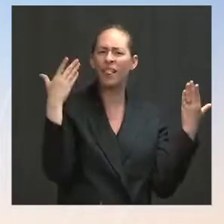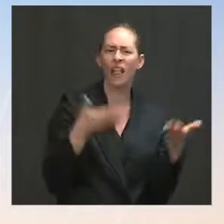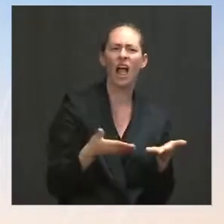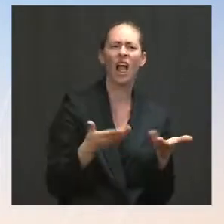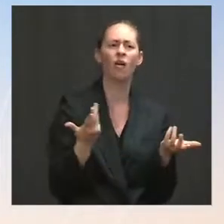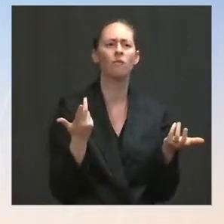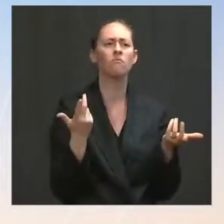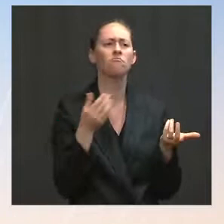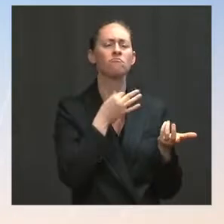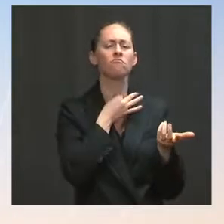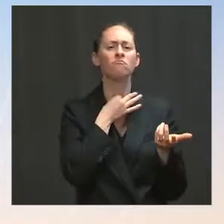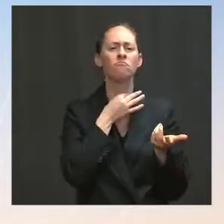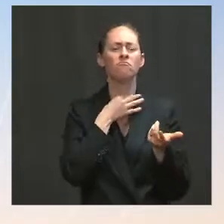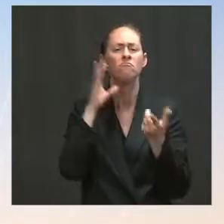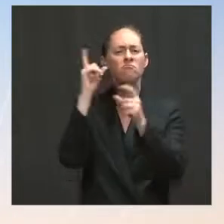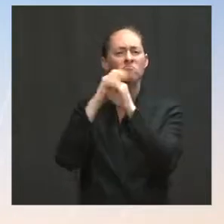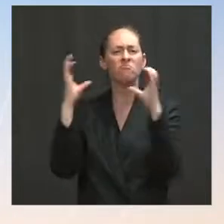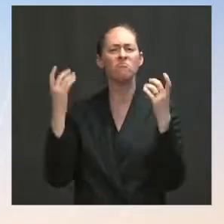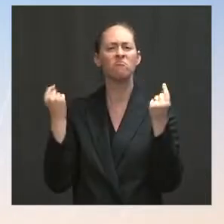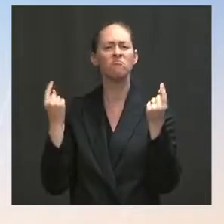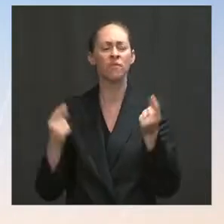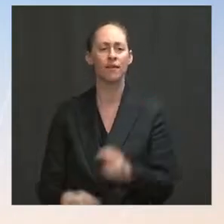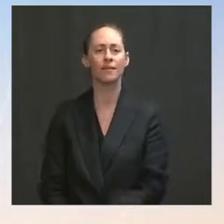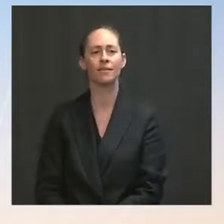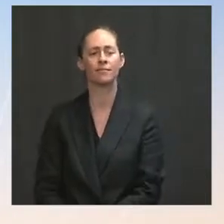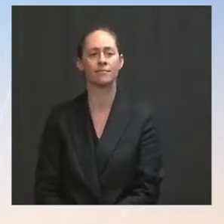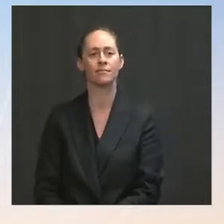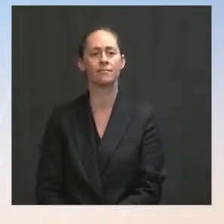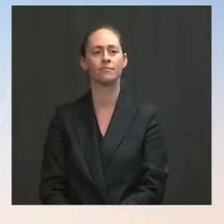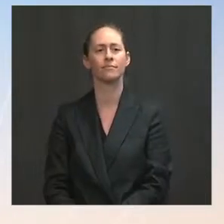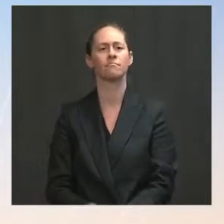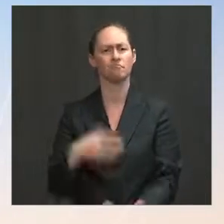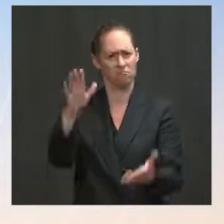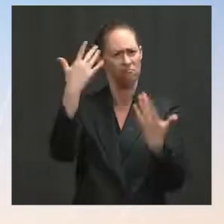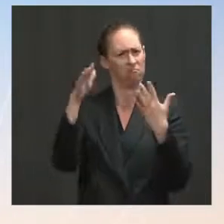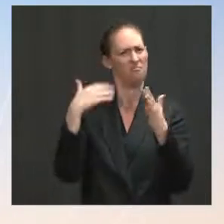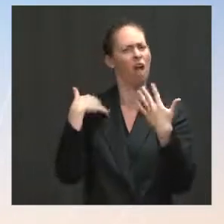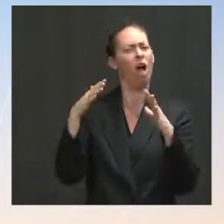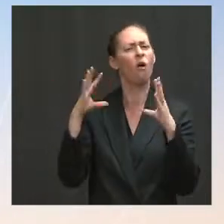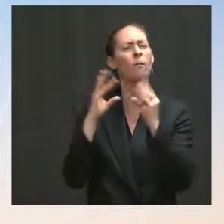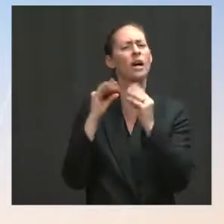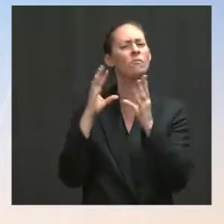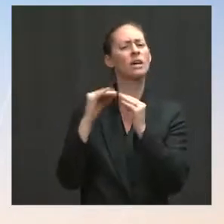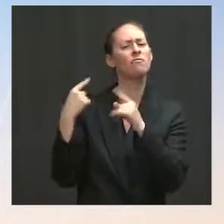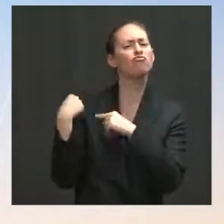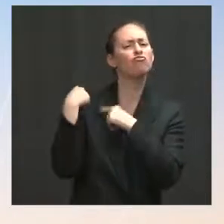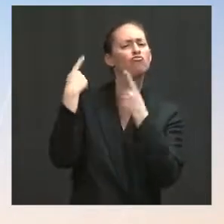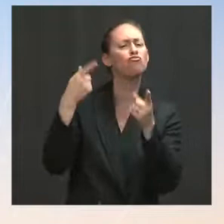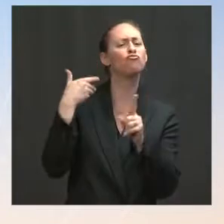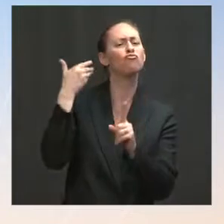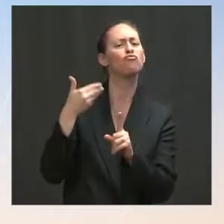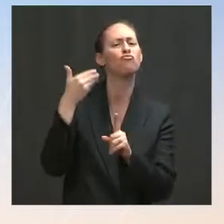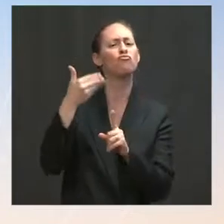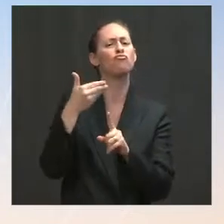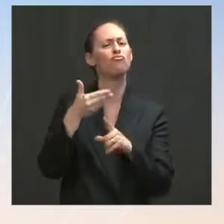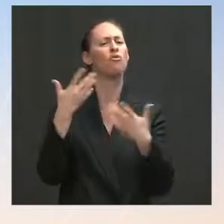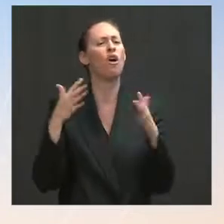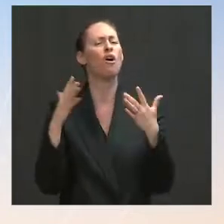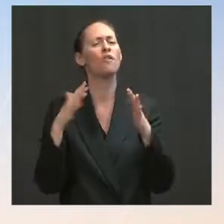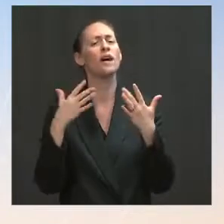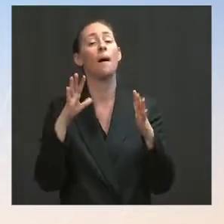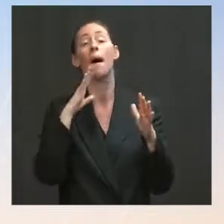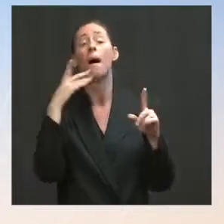have been ongoing meetings at an expert level and discussions with Russian officials. And the most important thing we can do is